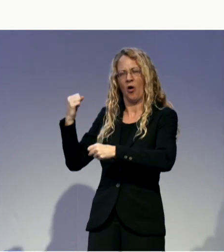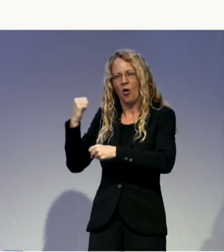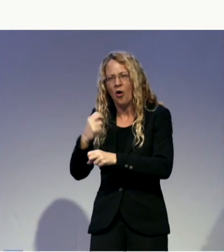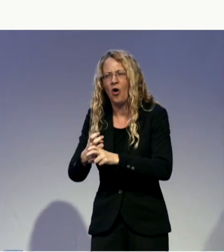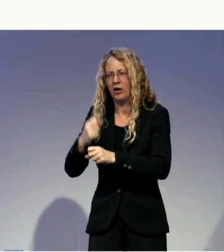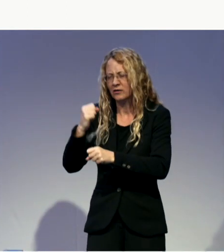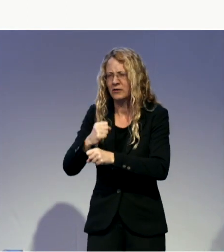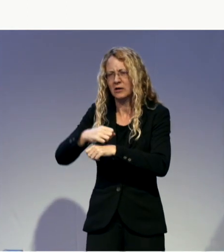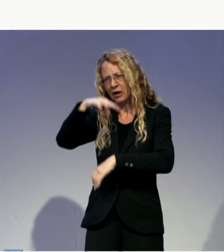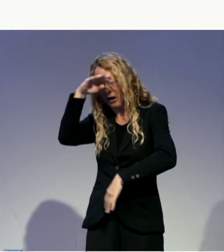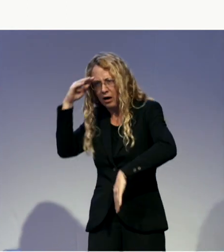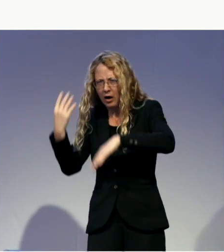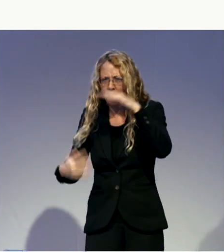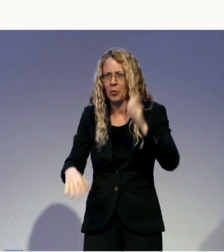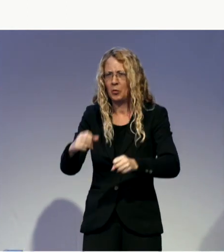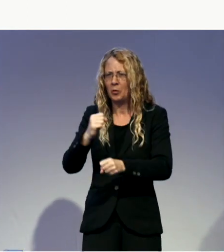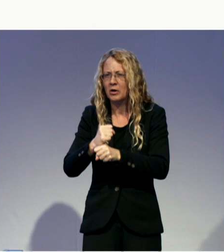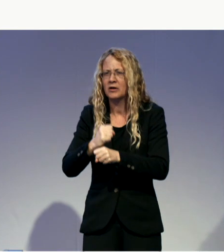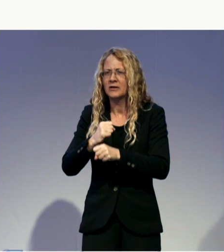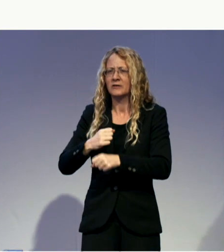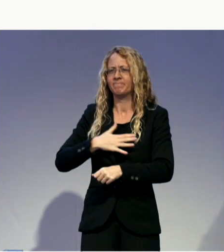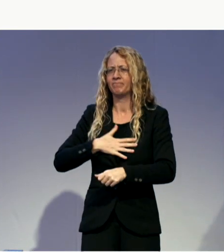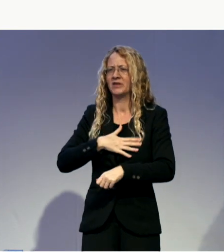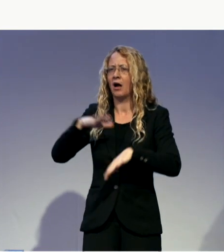we all did together. Please come forward.